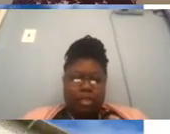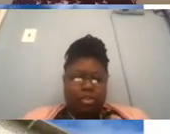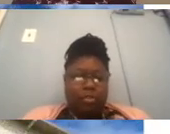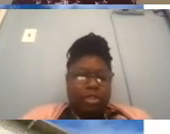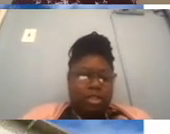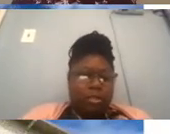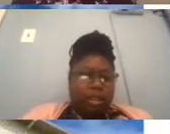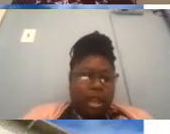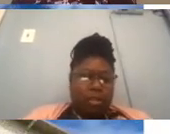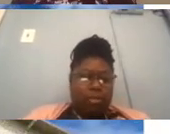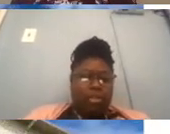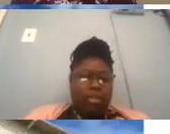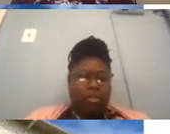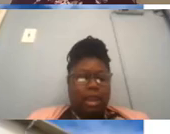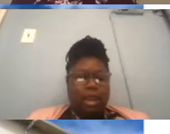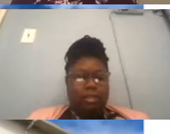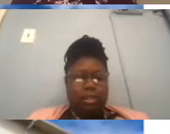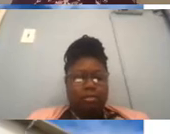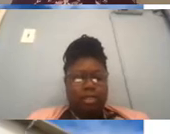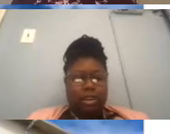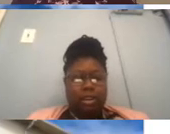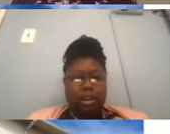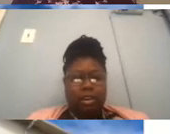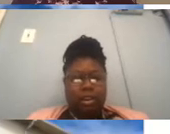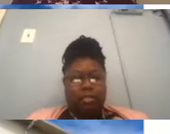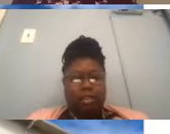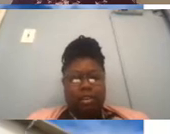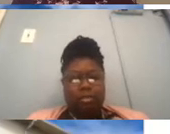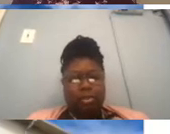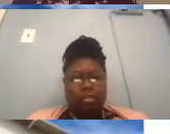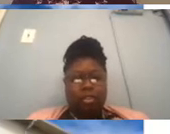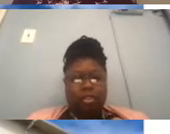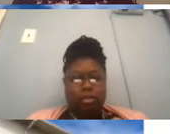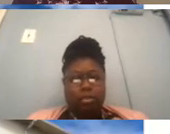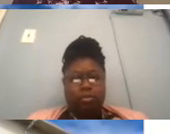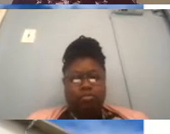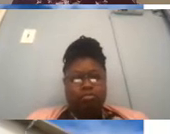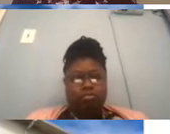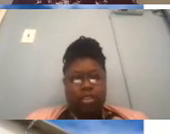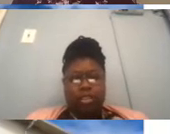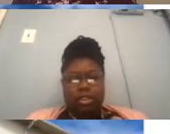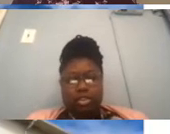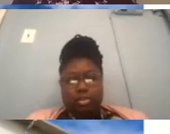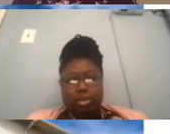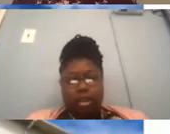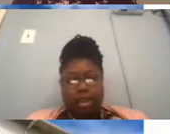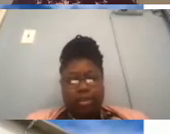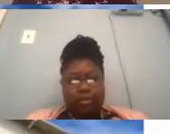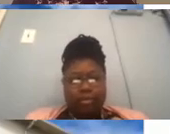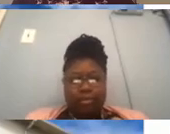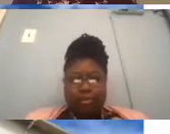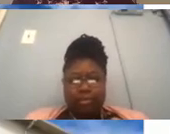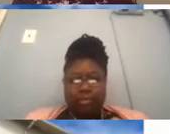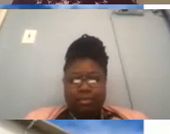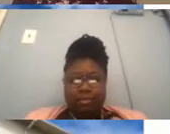These are a few images of some of the caterpillars that we've had come visit our garden that have started from birth until they turn into a butterfly.